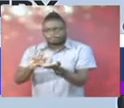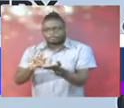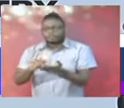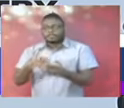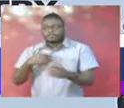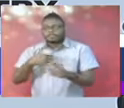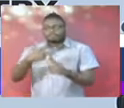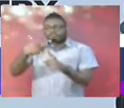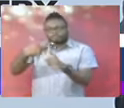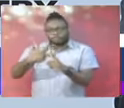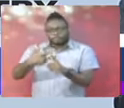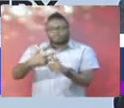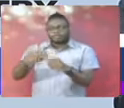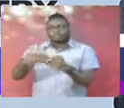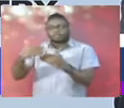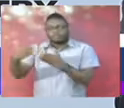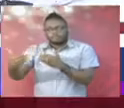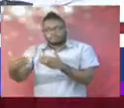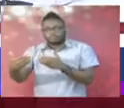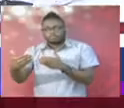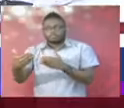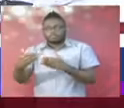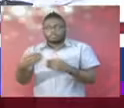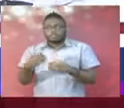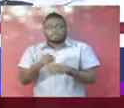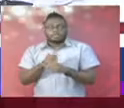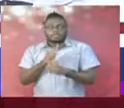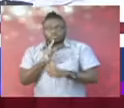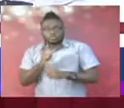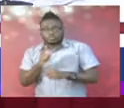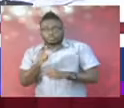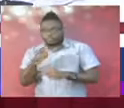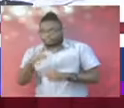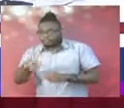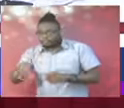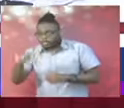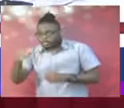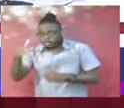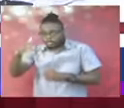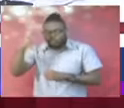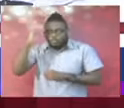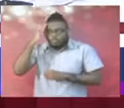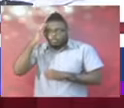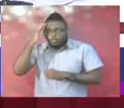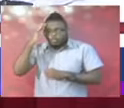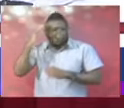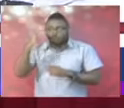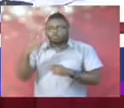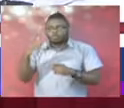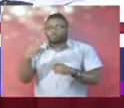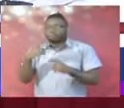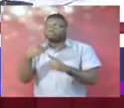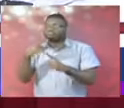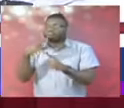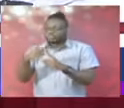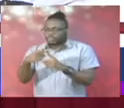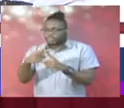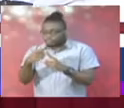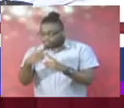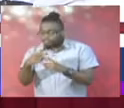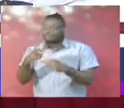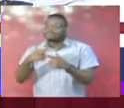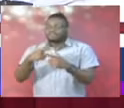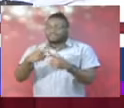positive test. Okay, with respect to your second question, the proportion remains around that 7% or